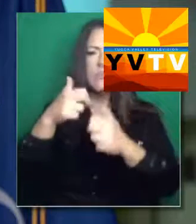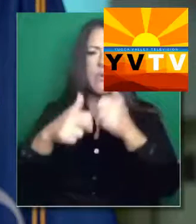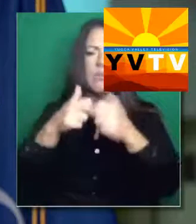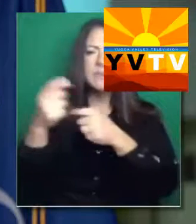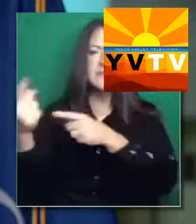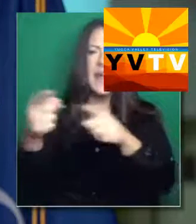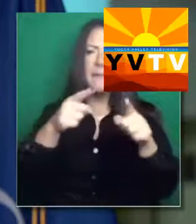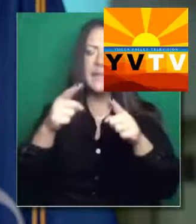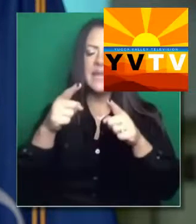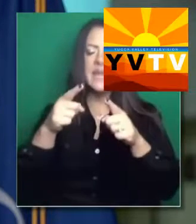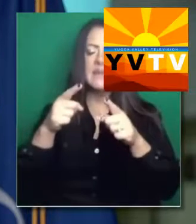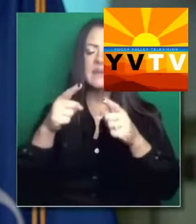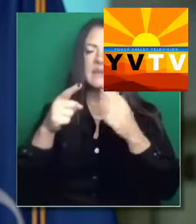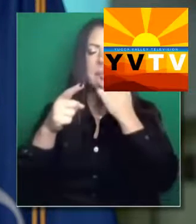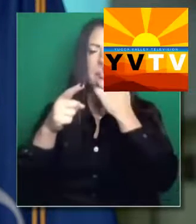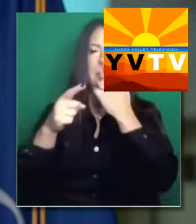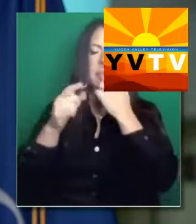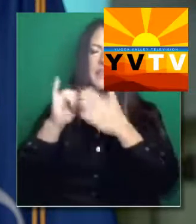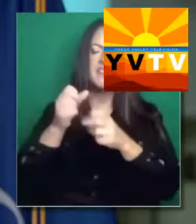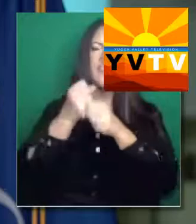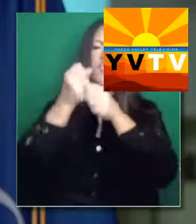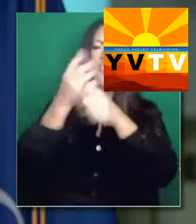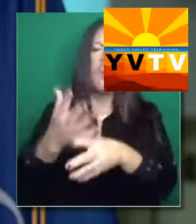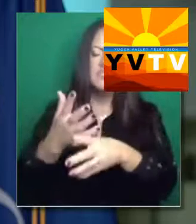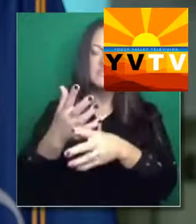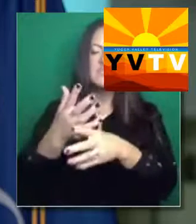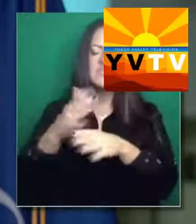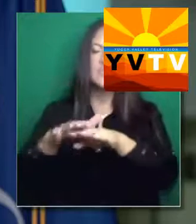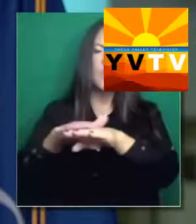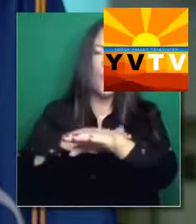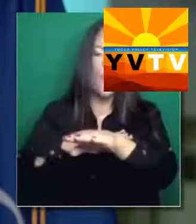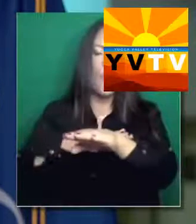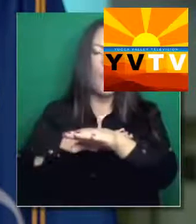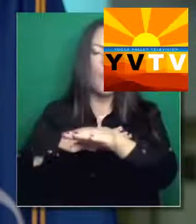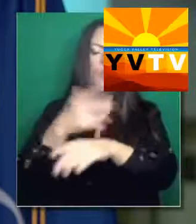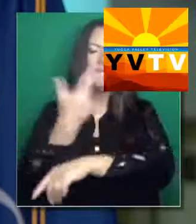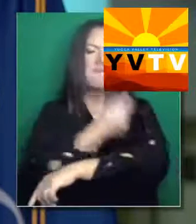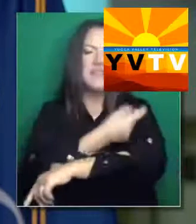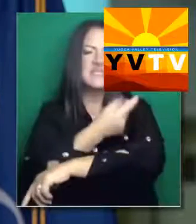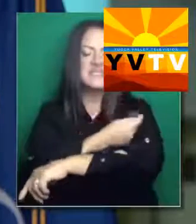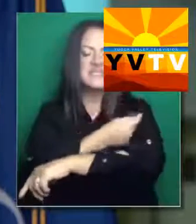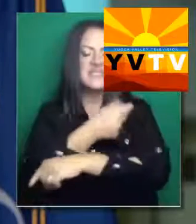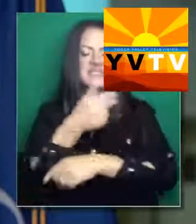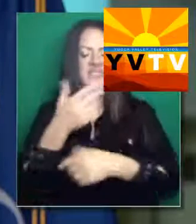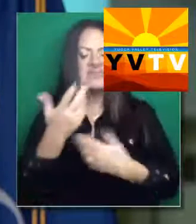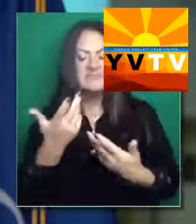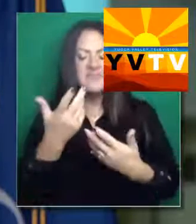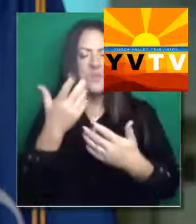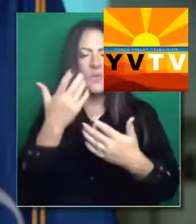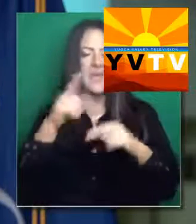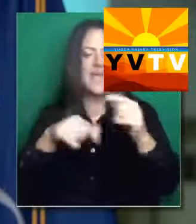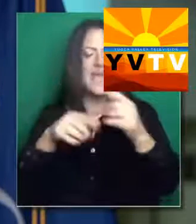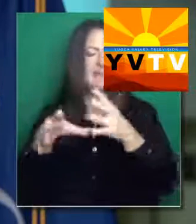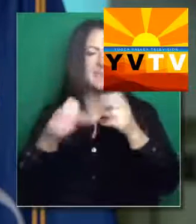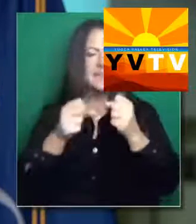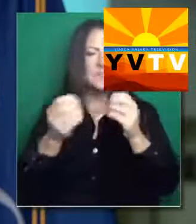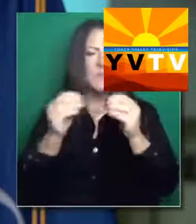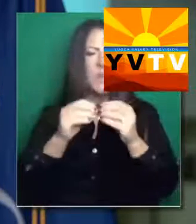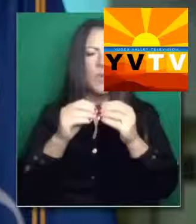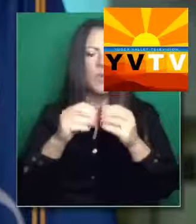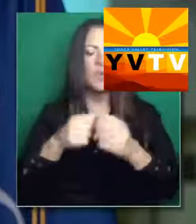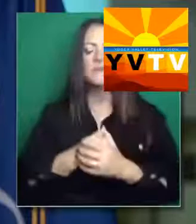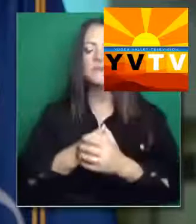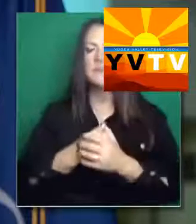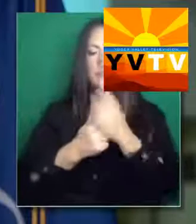or the vaccinations faster. No, I appreciate it. So we'll go back to the slide. 454,000 have been administered. I'll get you an